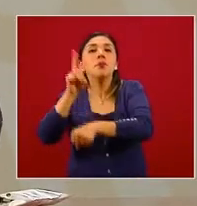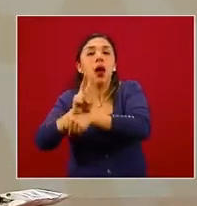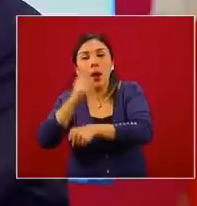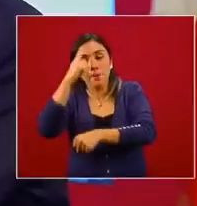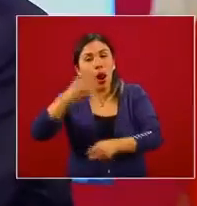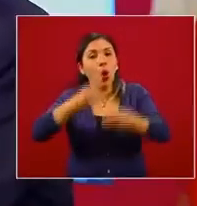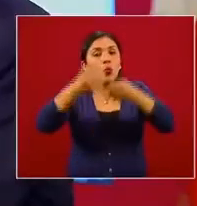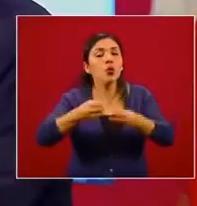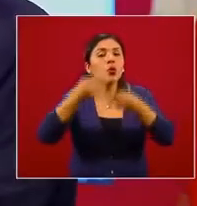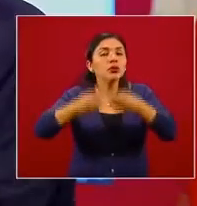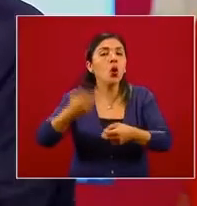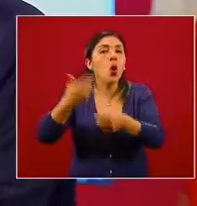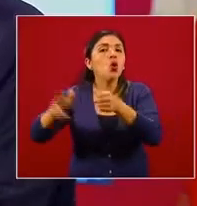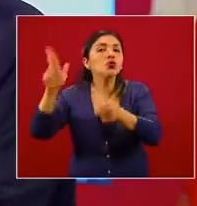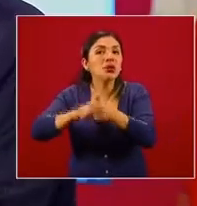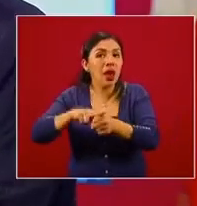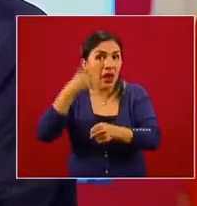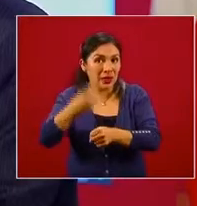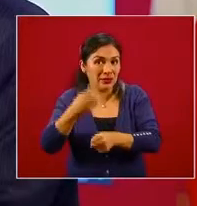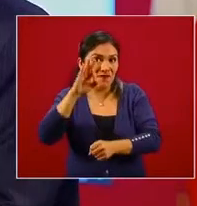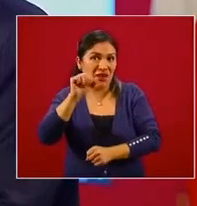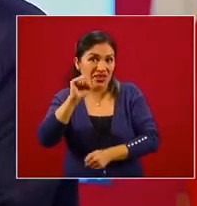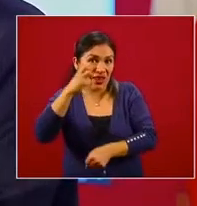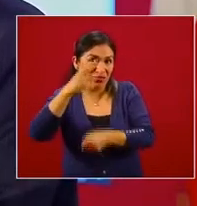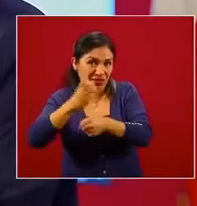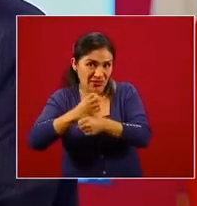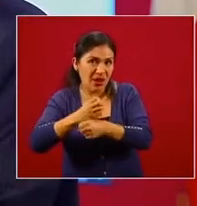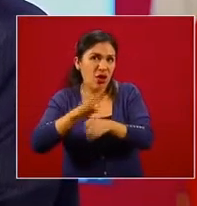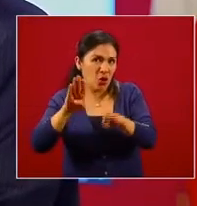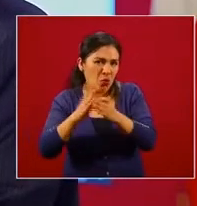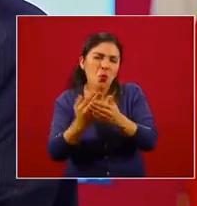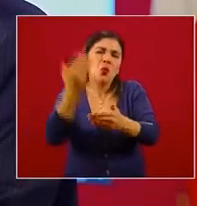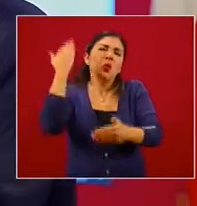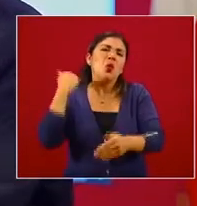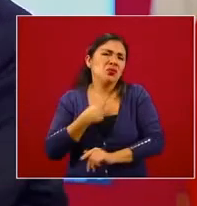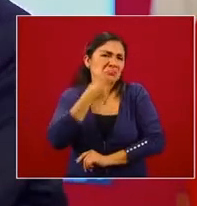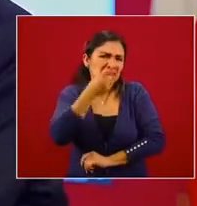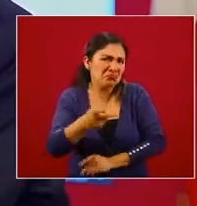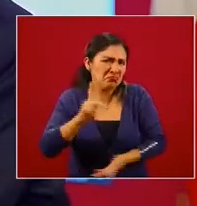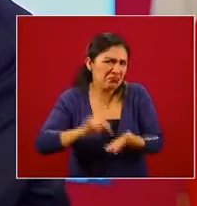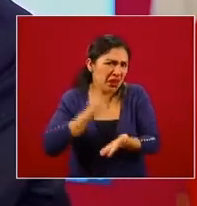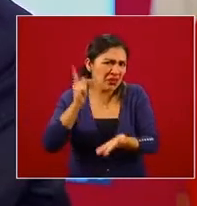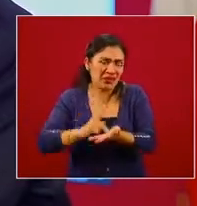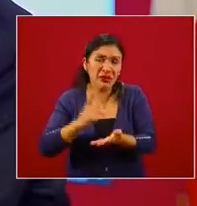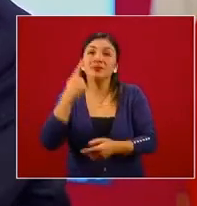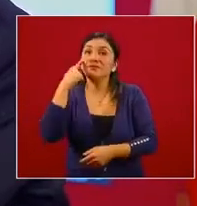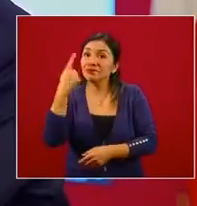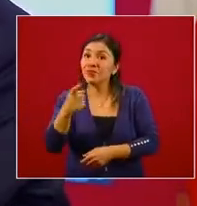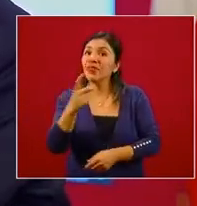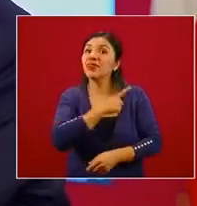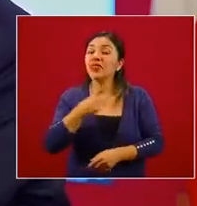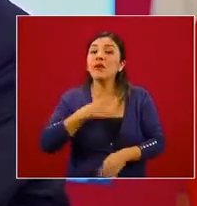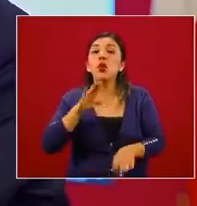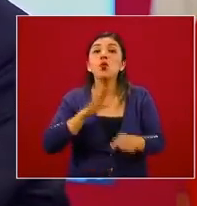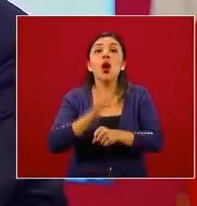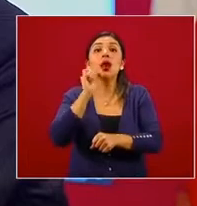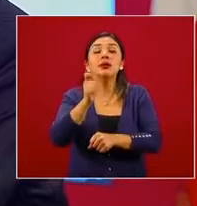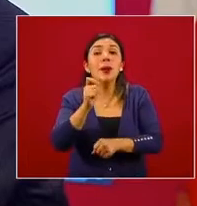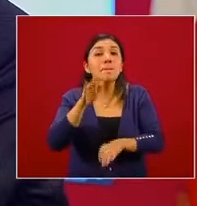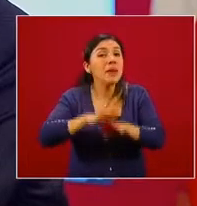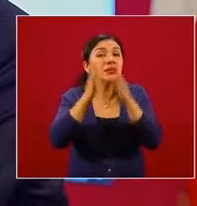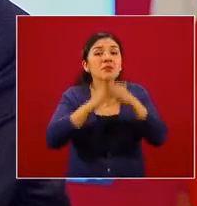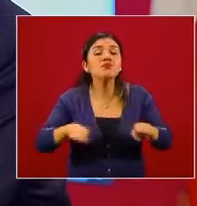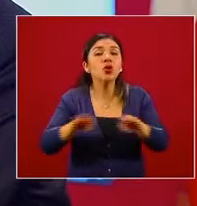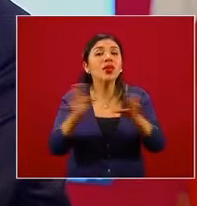how we take a look at occupancy rates in phase 3. We've said this for many weeks, and let's not lose